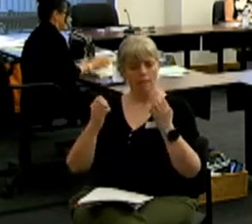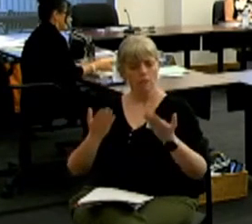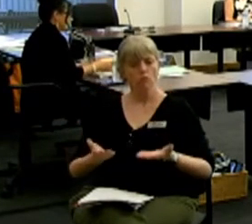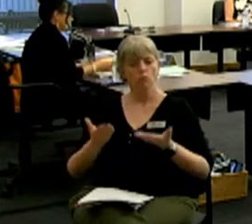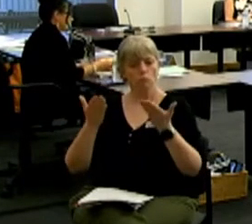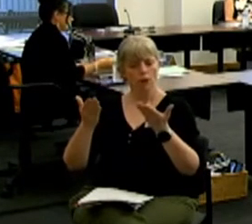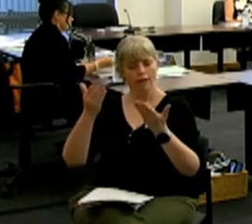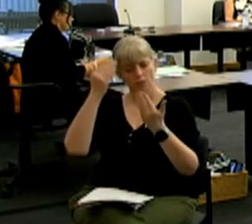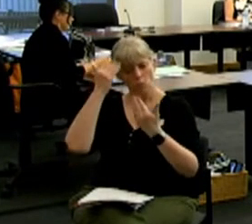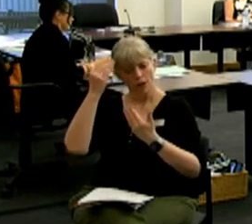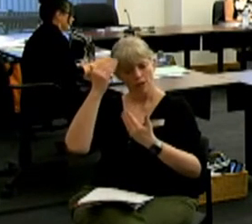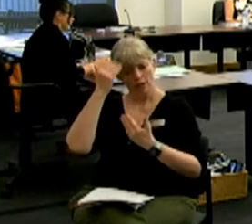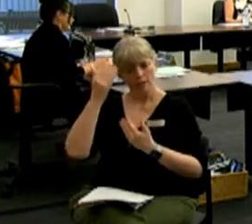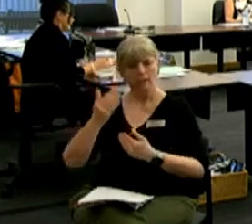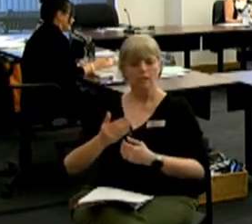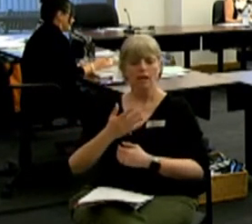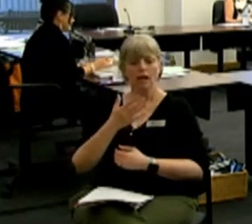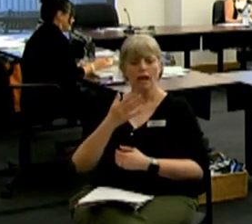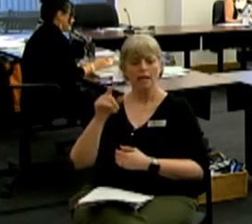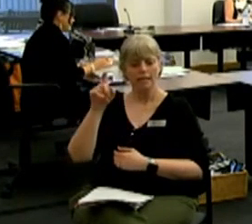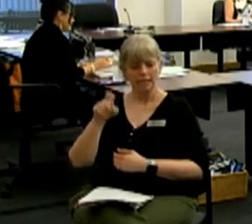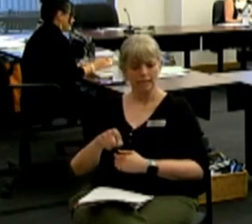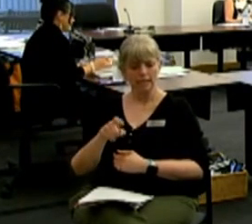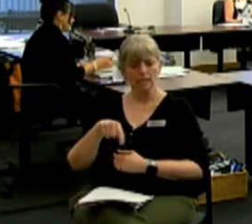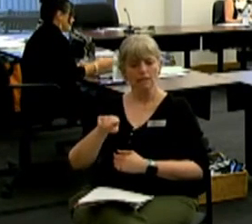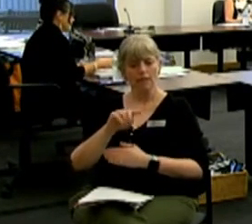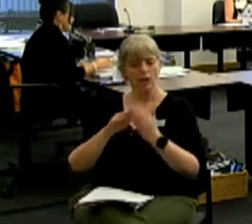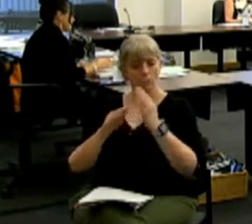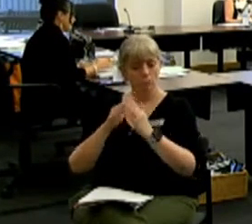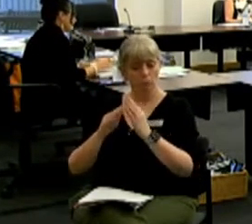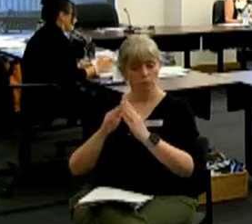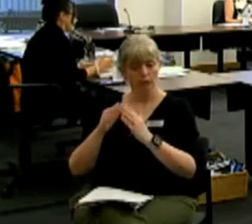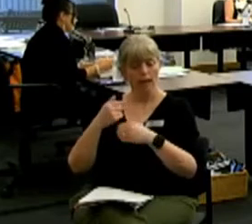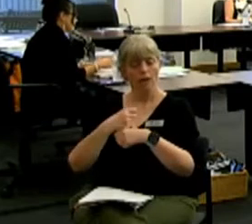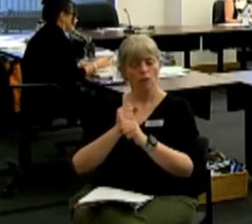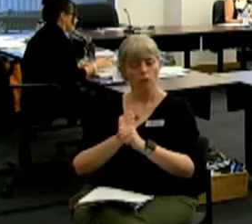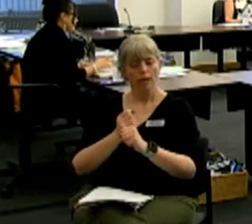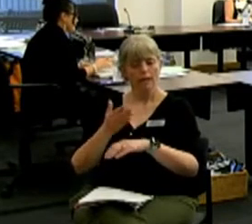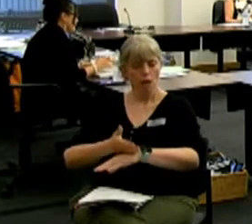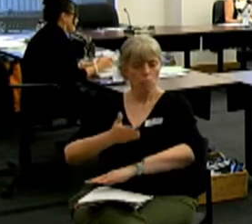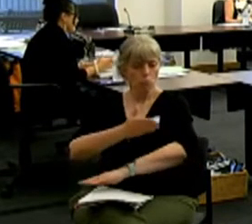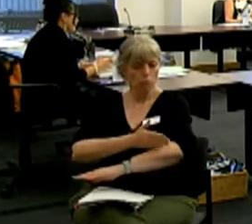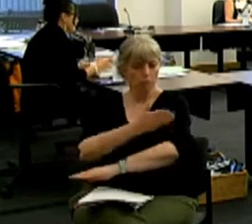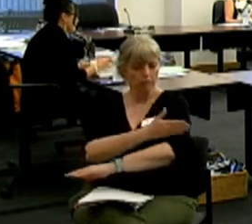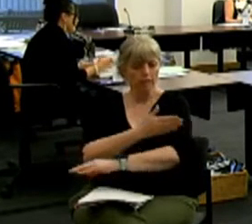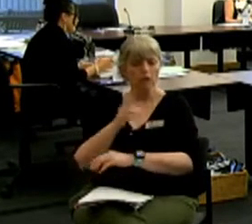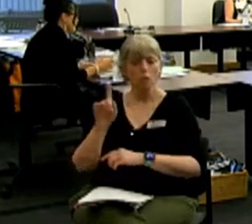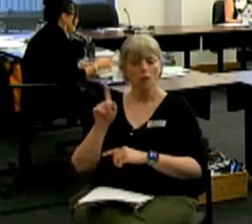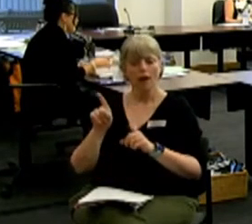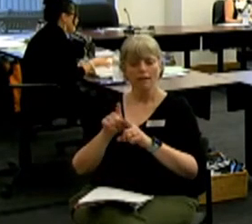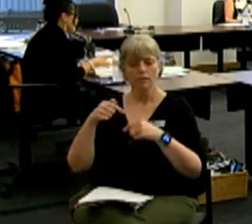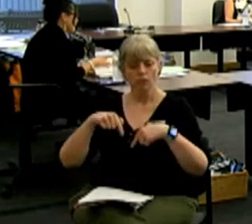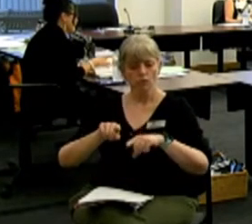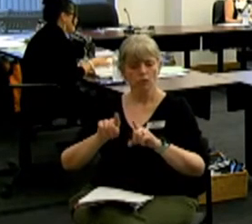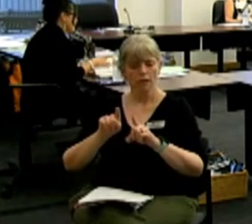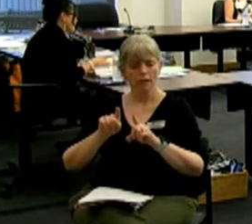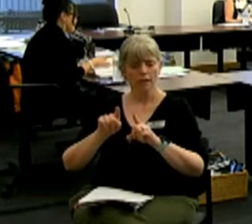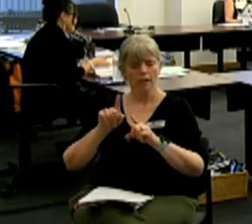awareness in regards to the needs of the LGBTQ+ community and create improvement. Whereas during